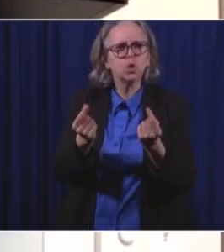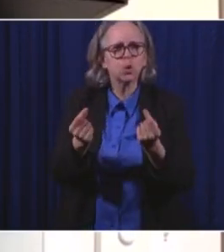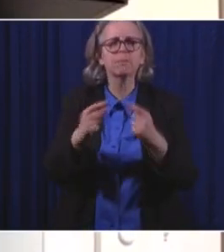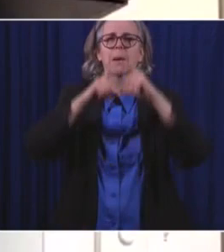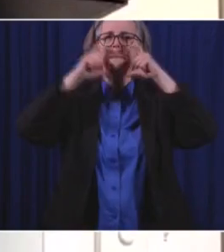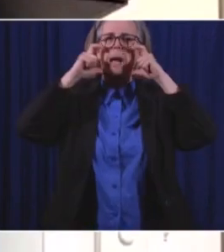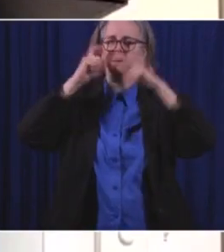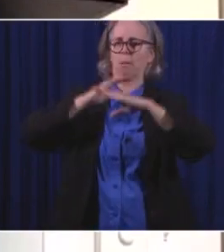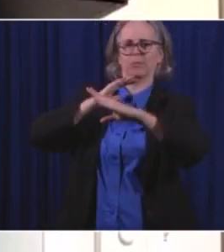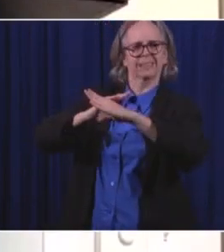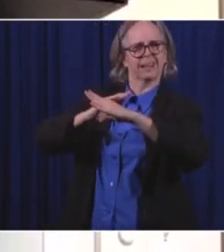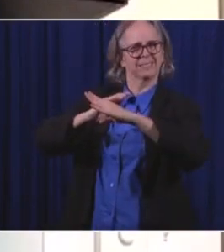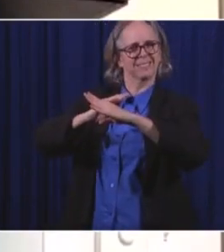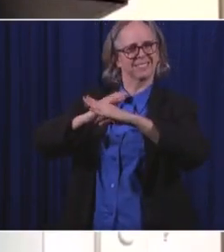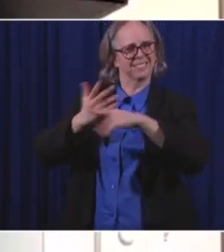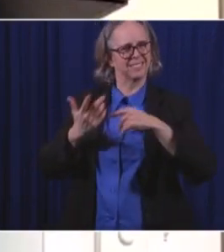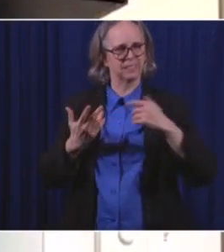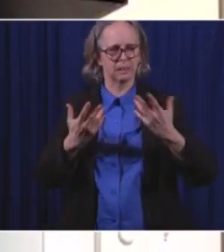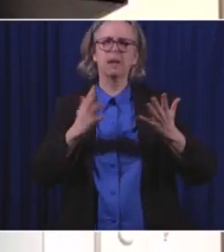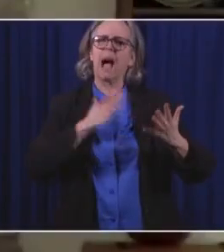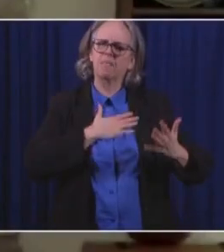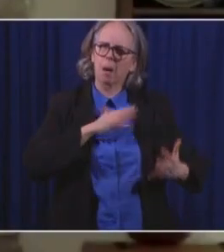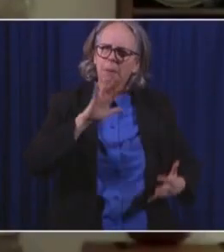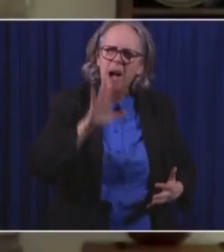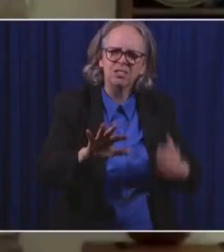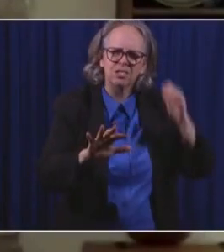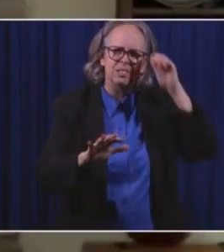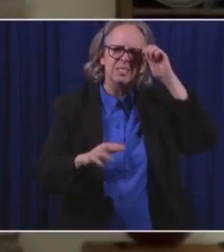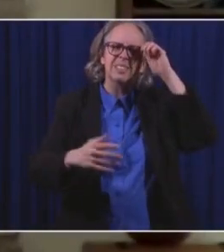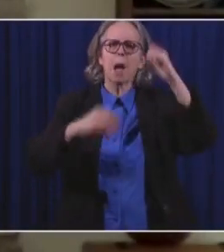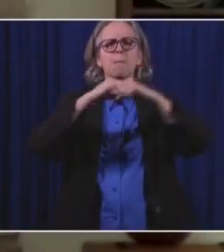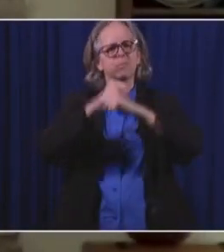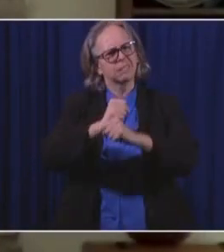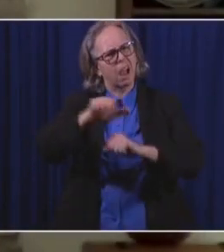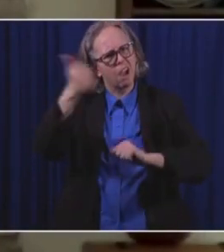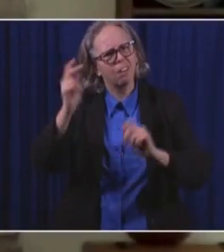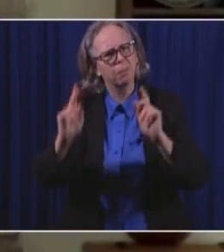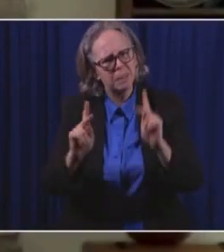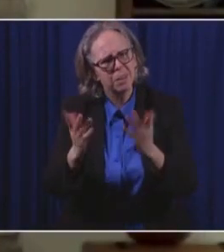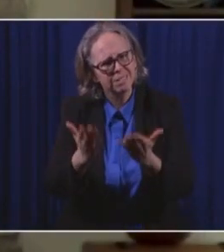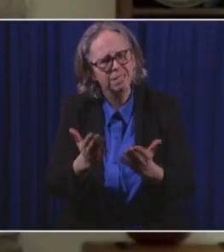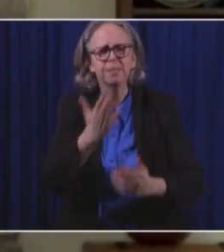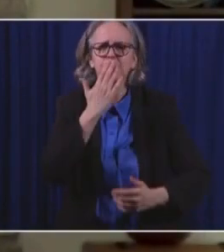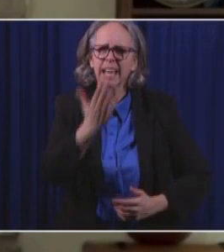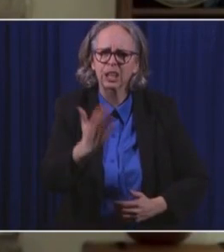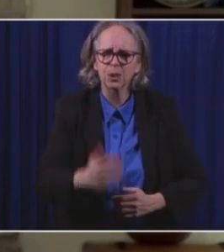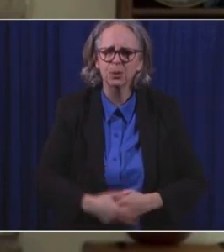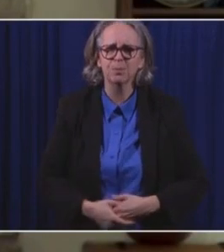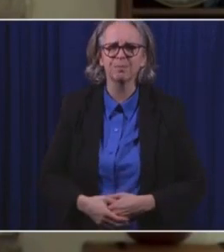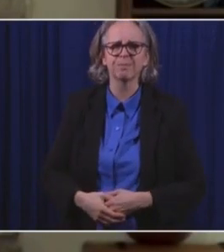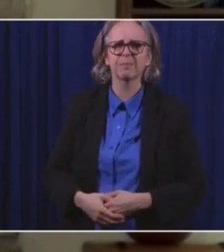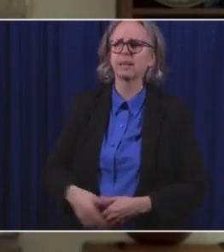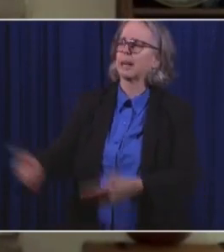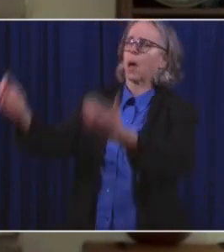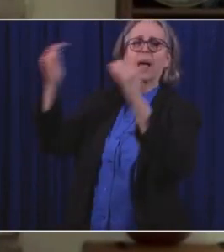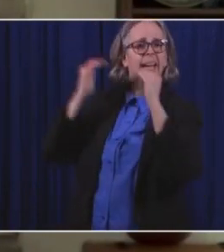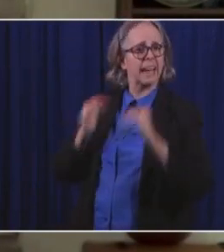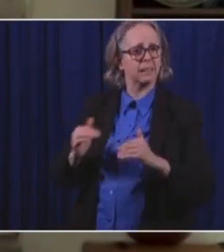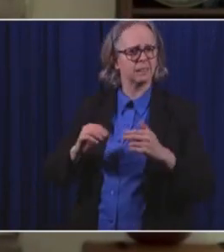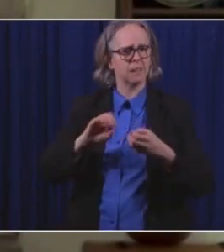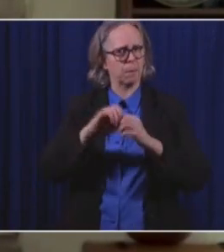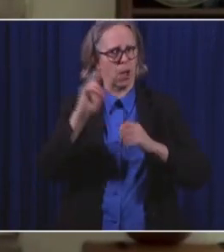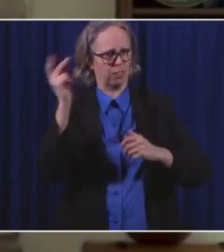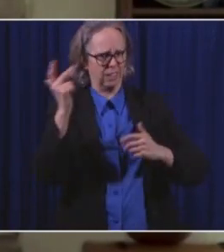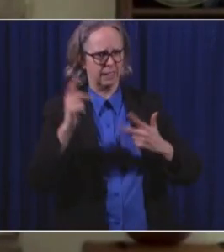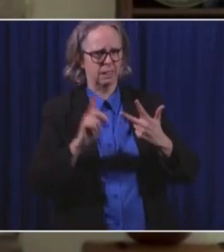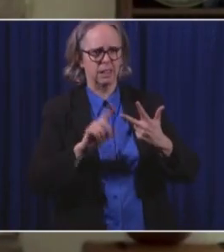protect someone else. Thank you. Doctor, thank you very, very much. Next, we'll go to Dr. Jody